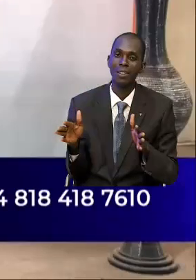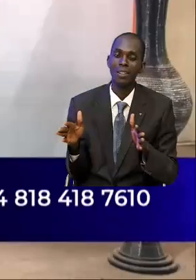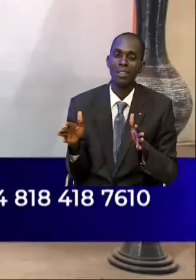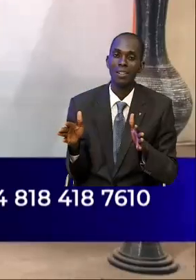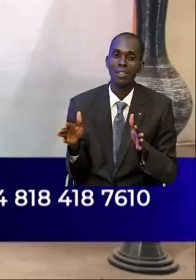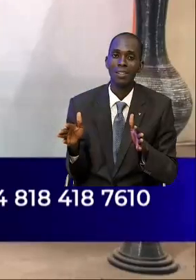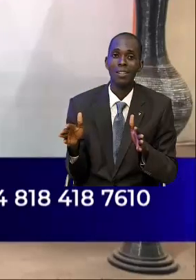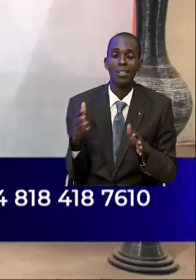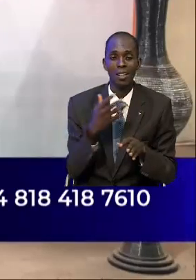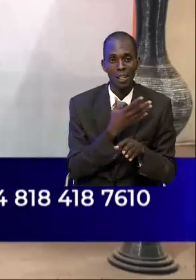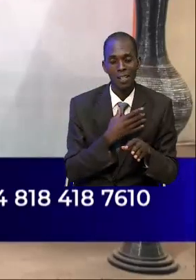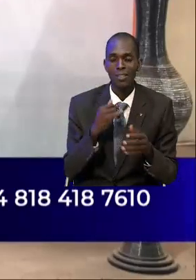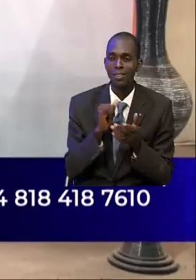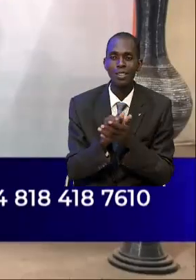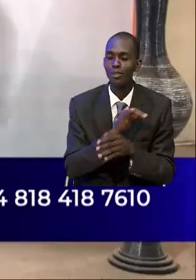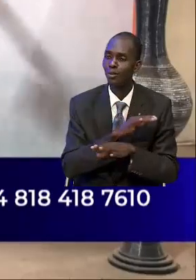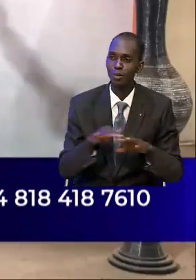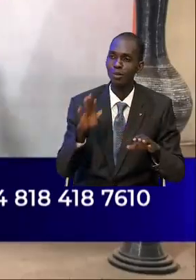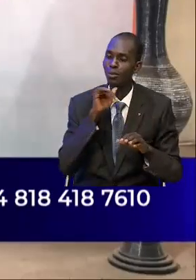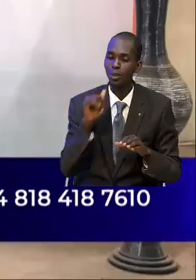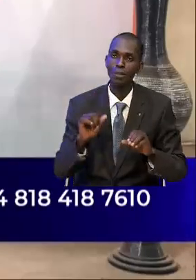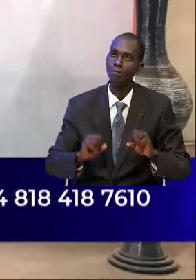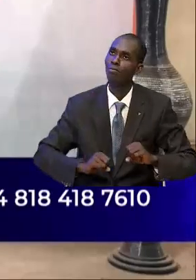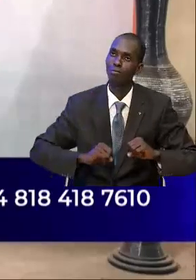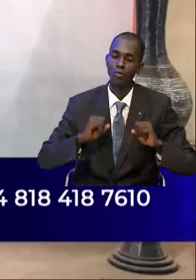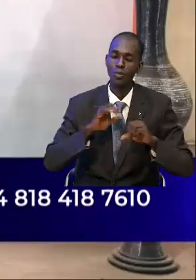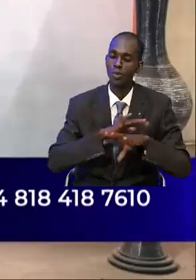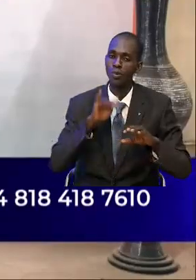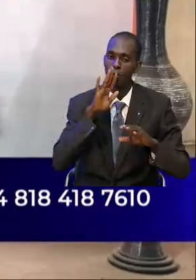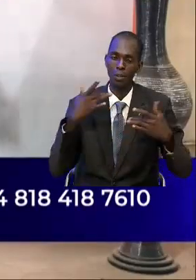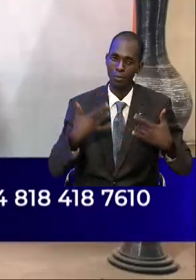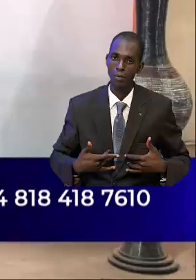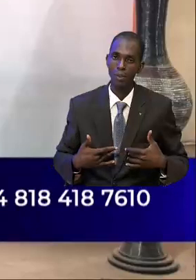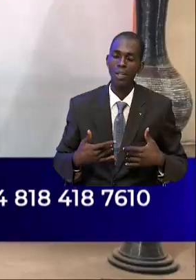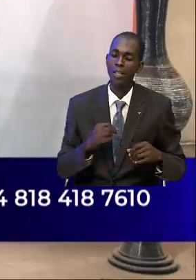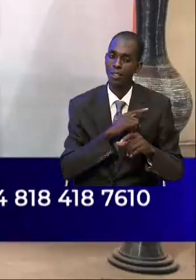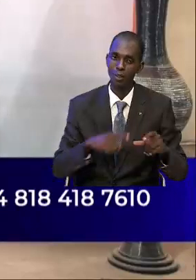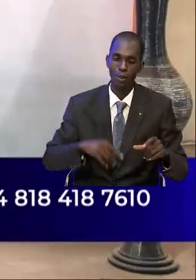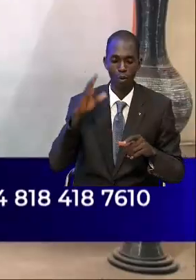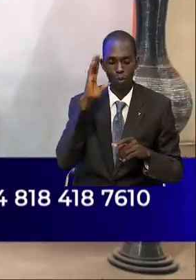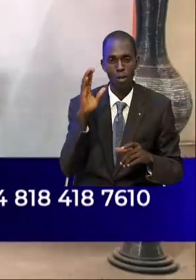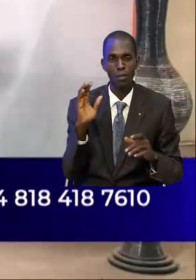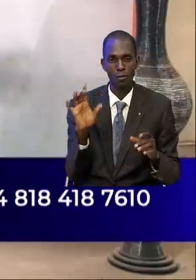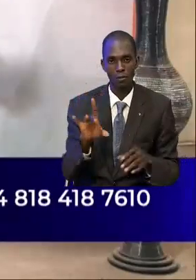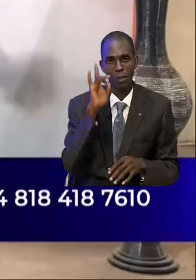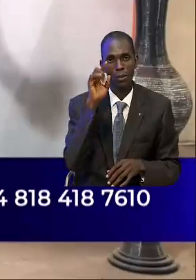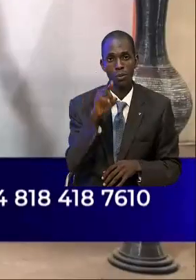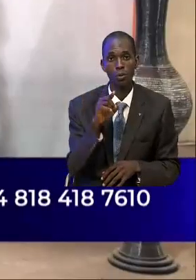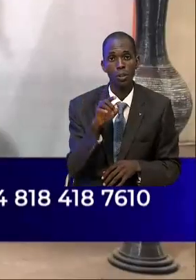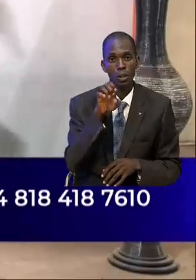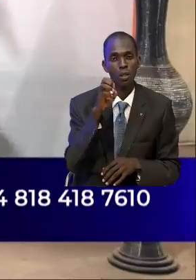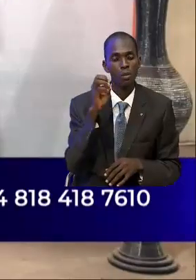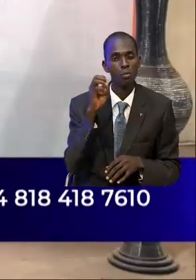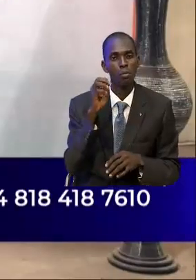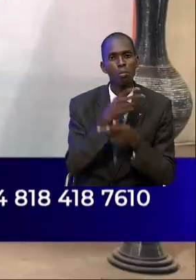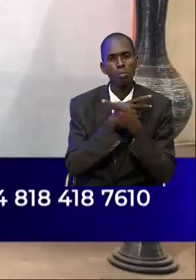I saw nothing. And some people used to conclude their things like that. He said, you should not conclude. Keep praying, and the Lord will locate